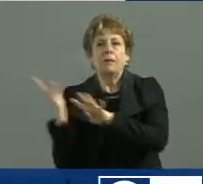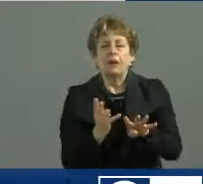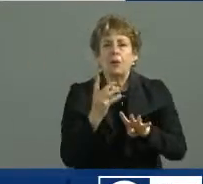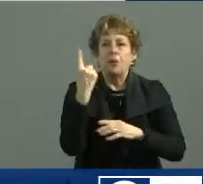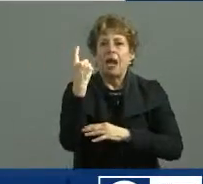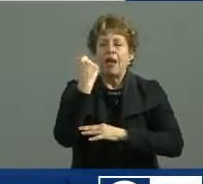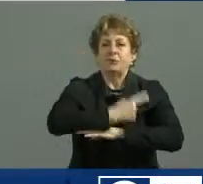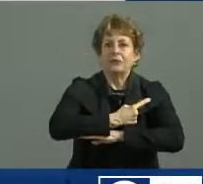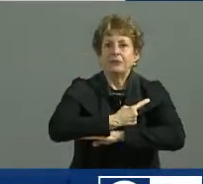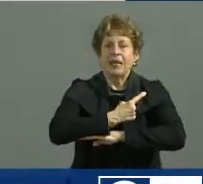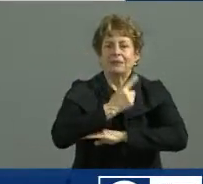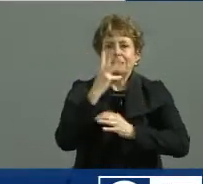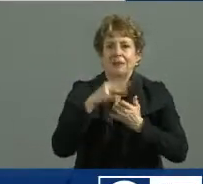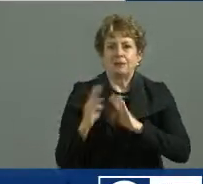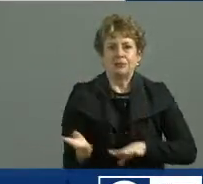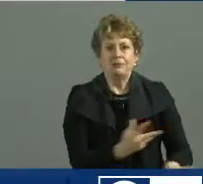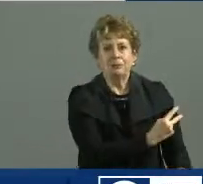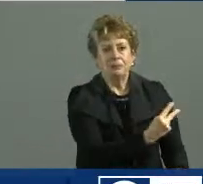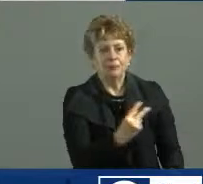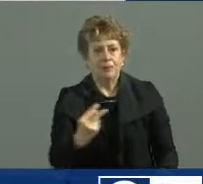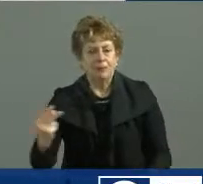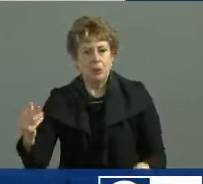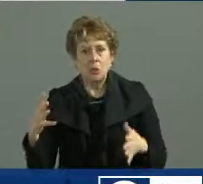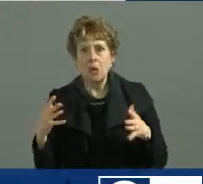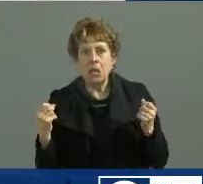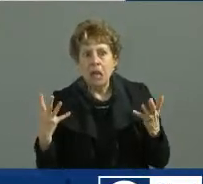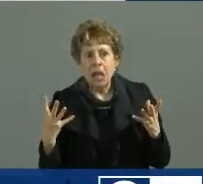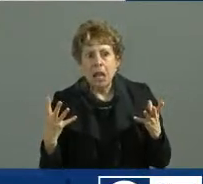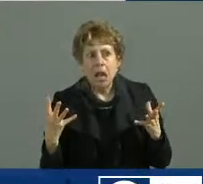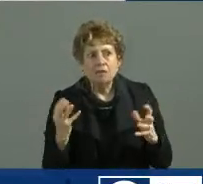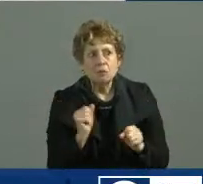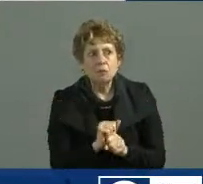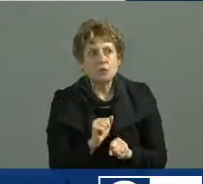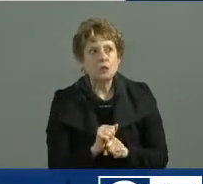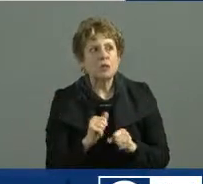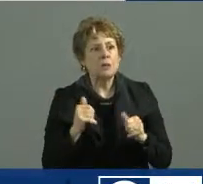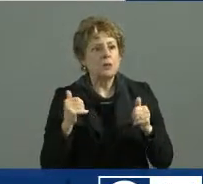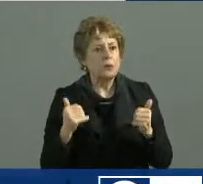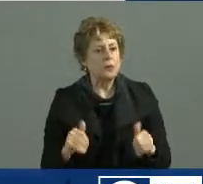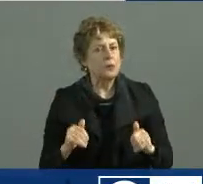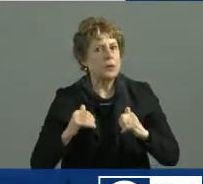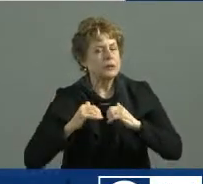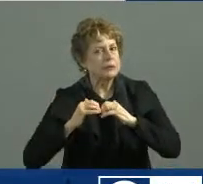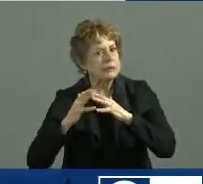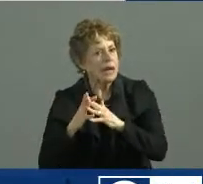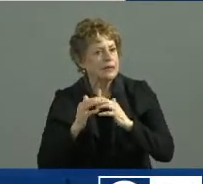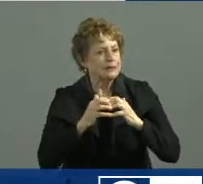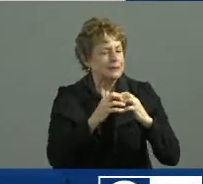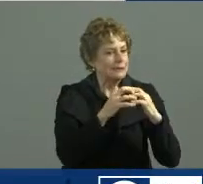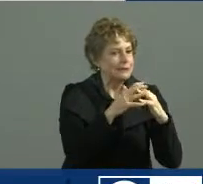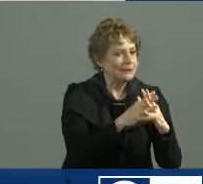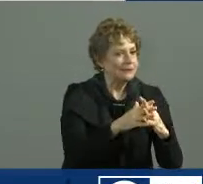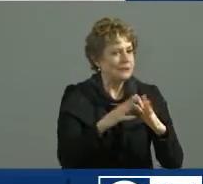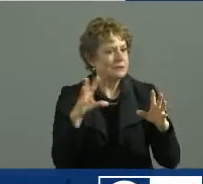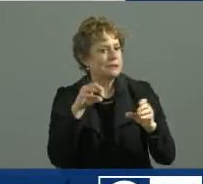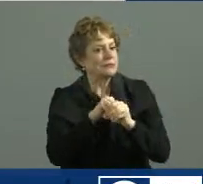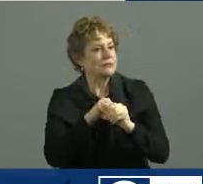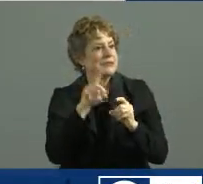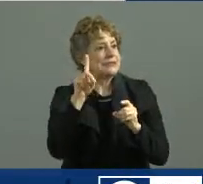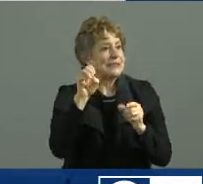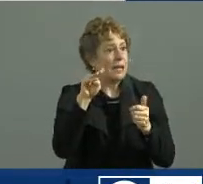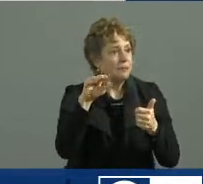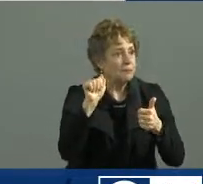us launch this site, including the Arizona Department of Emergency and Military Affairs, the